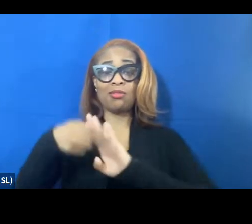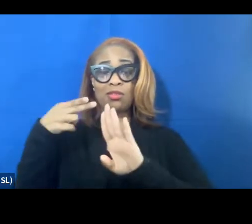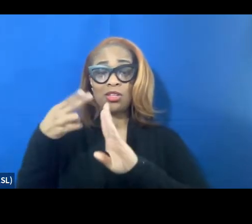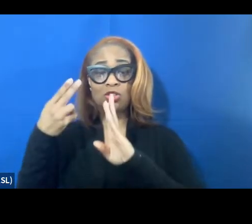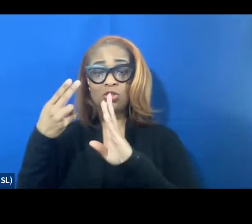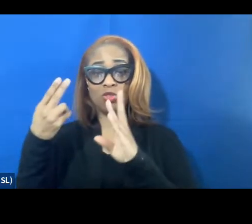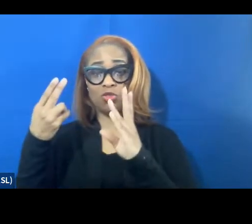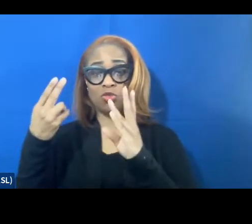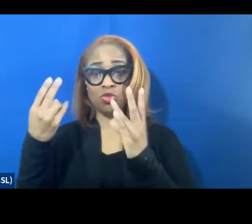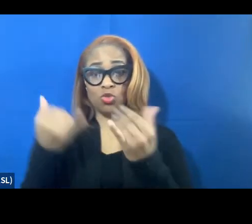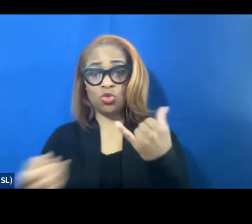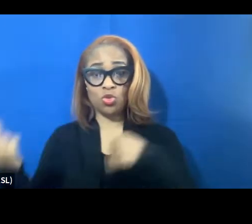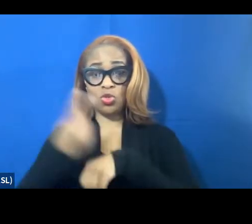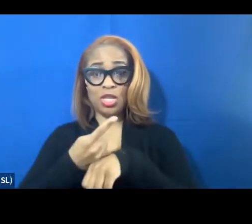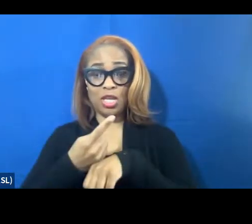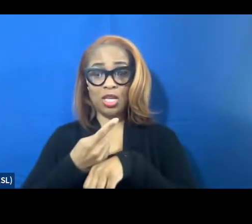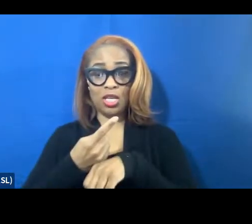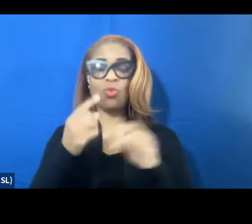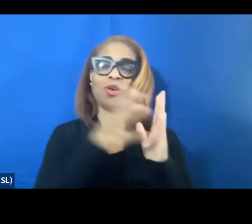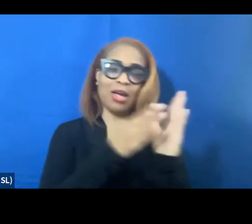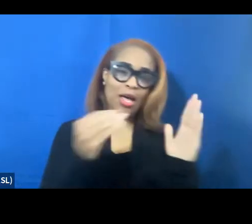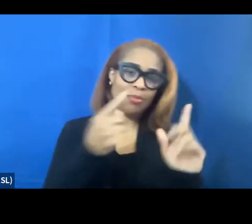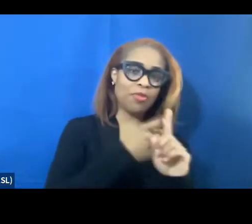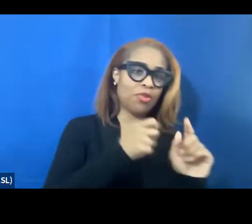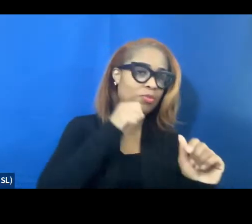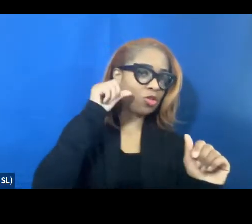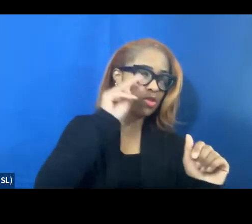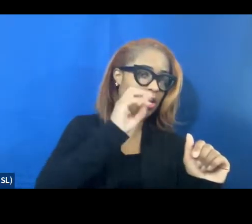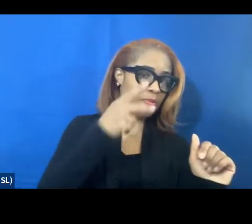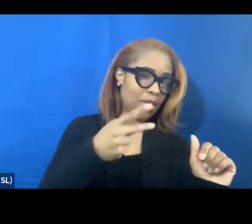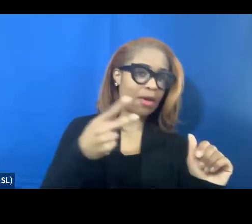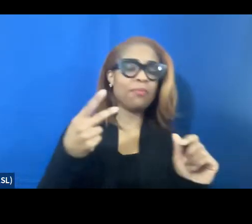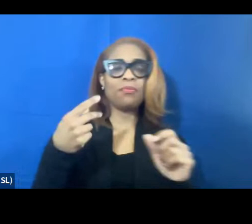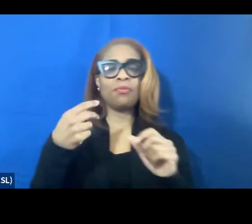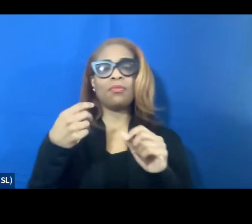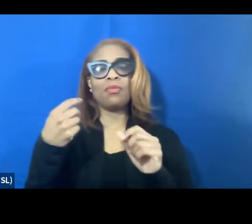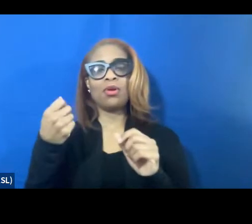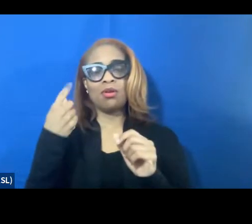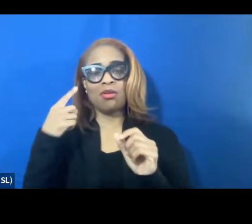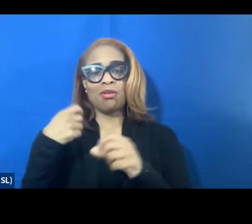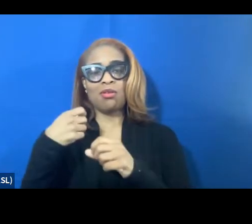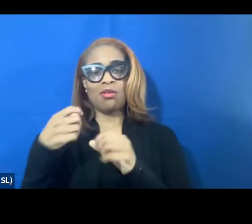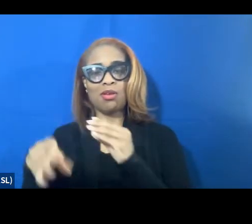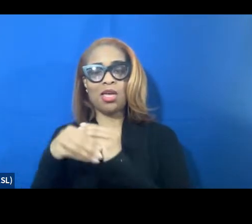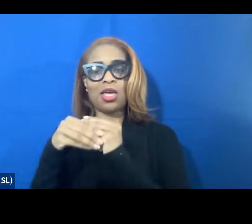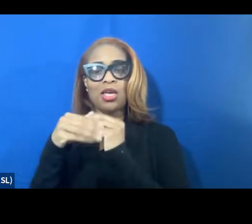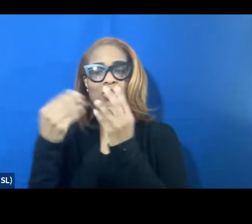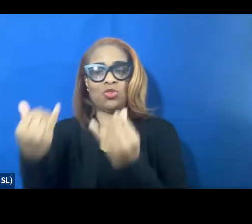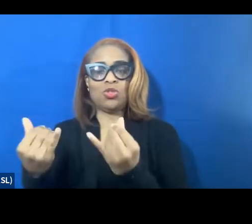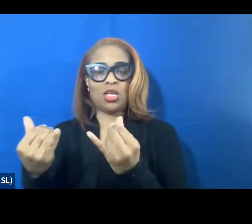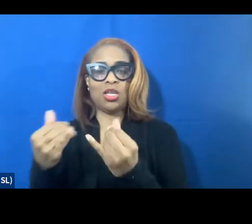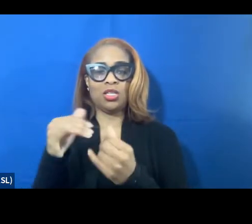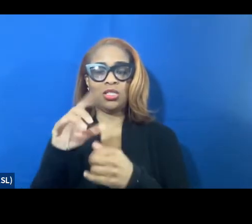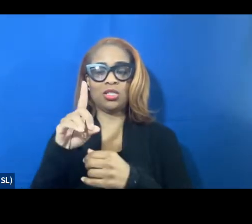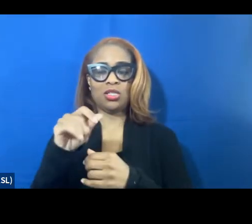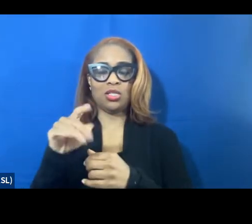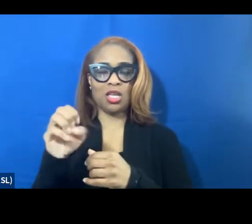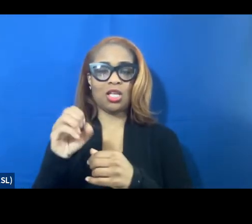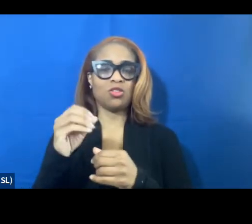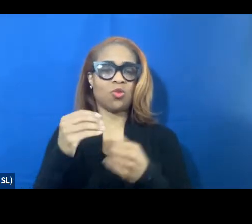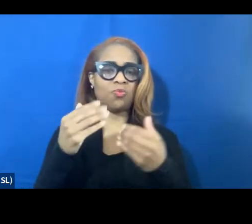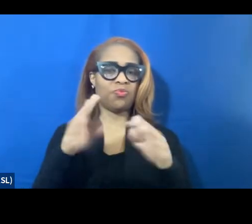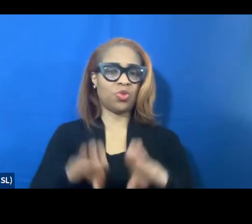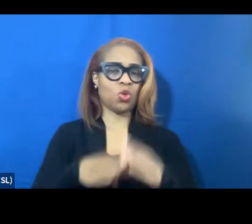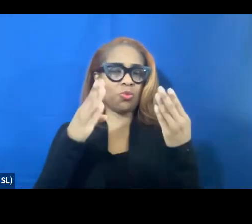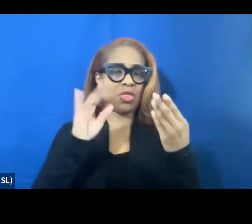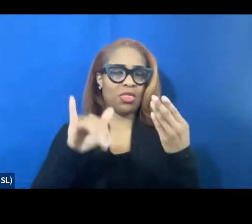plan i mean it's a copy of yesterday's yes that yes that is accurate then i'll get started with open that up the house